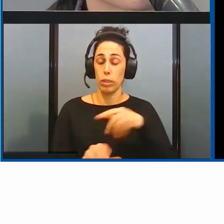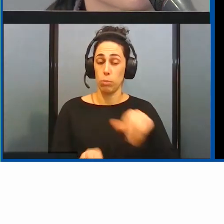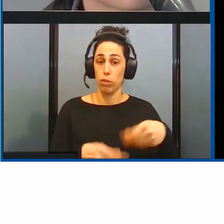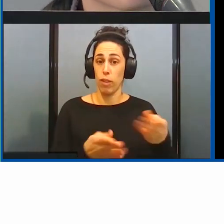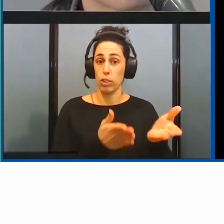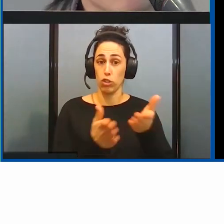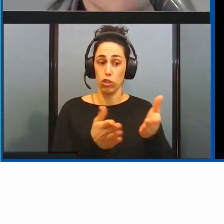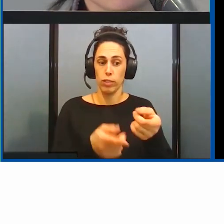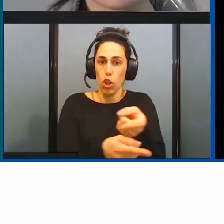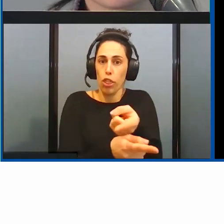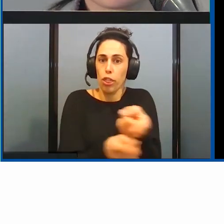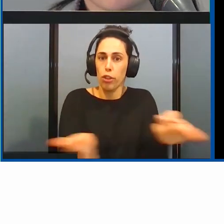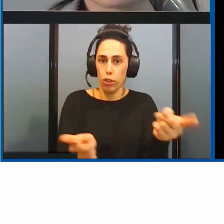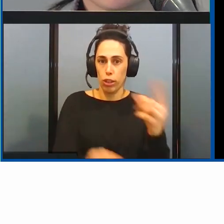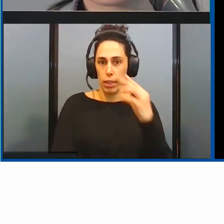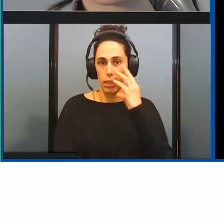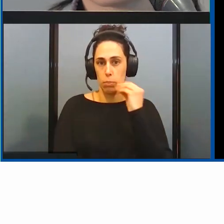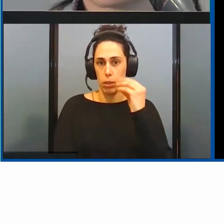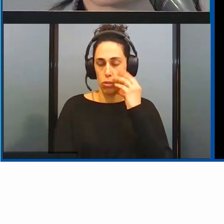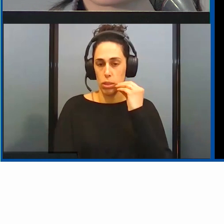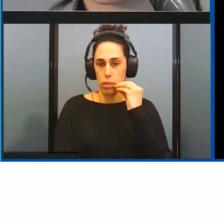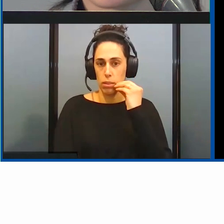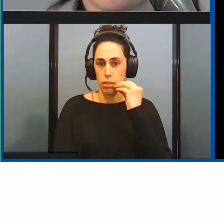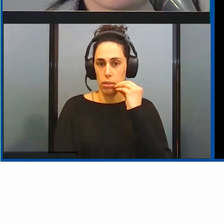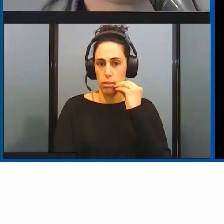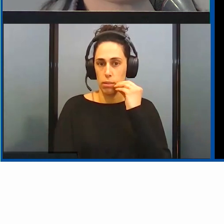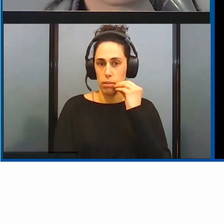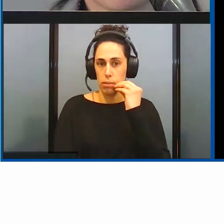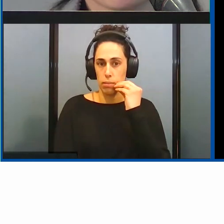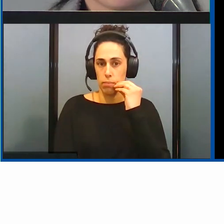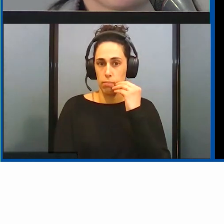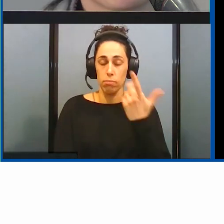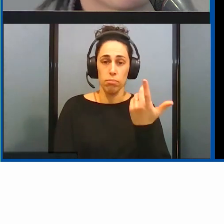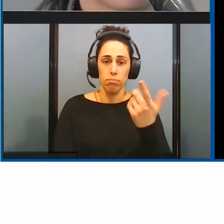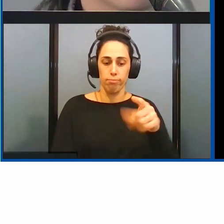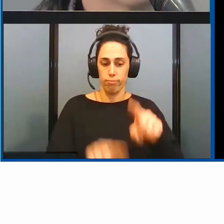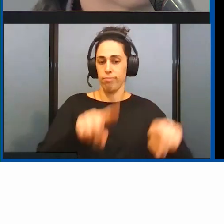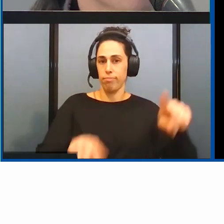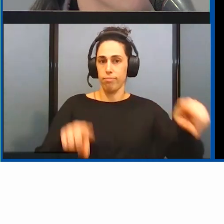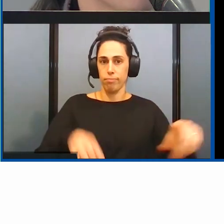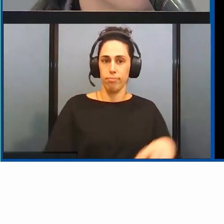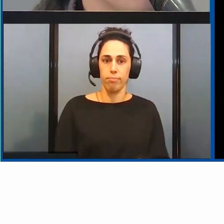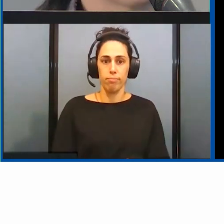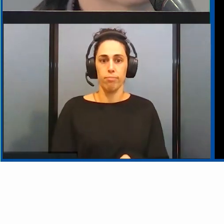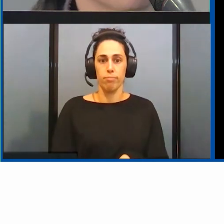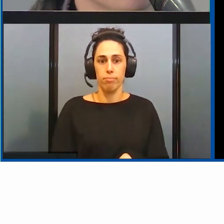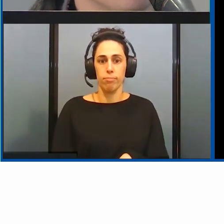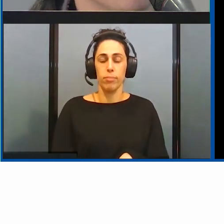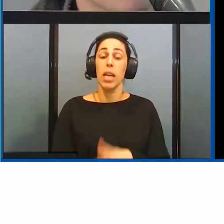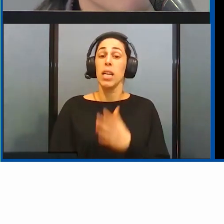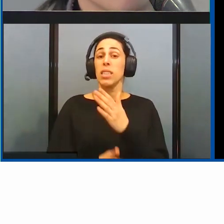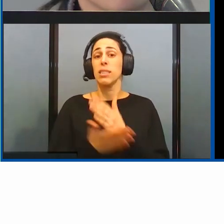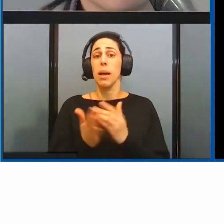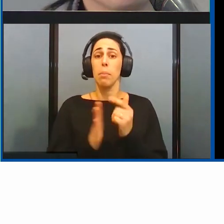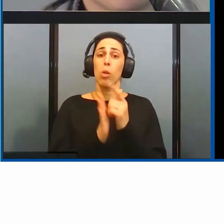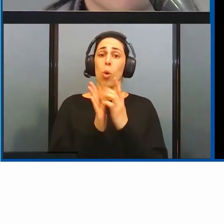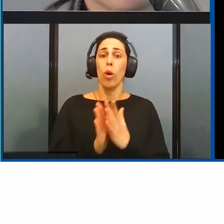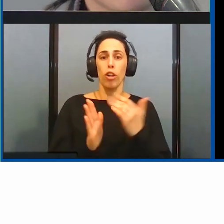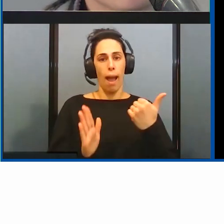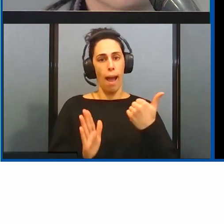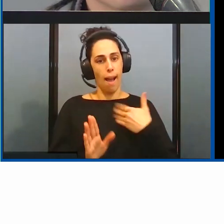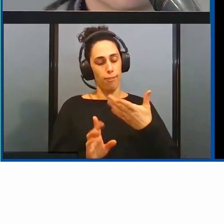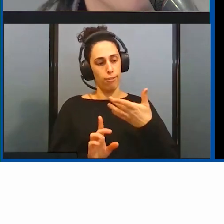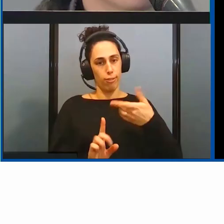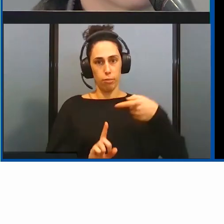not specialists in that way. So some people can say, I'm an immigration lawyer, I'm a family lawyer, I'm a criminal lawyer.